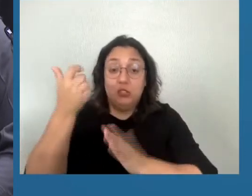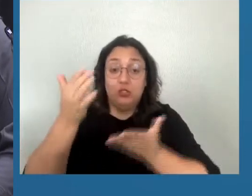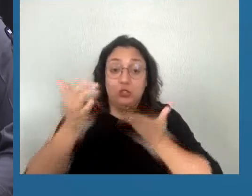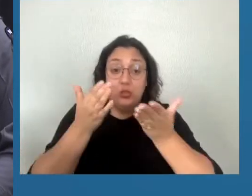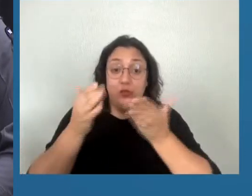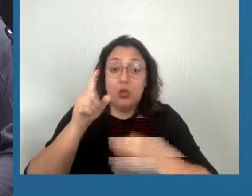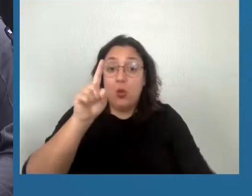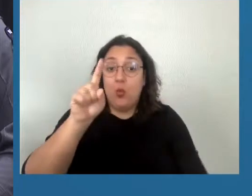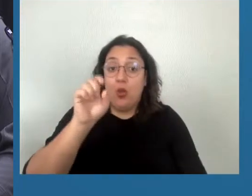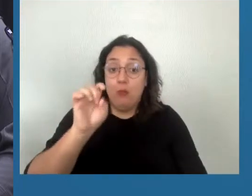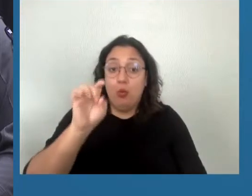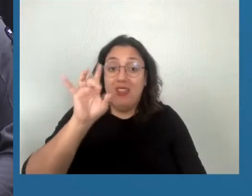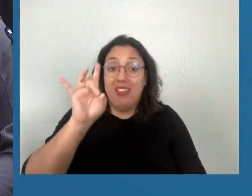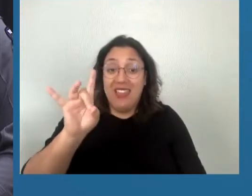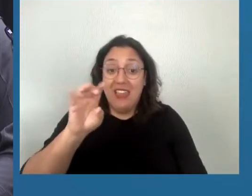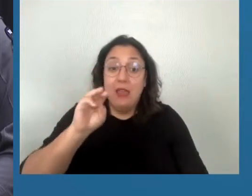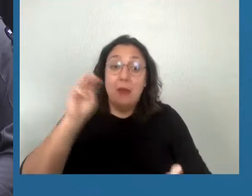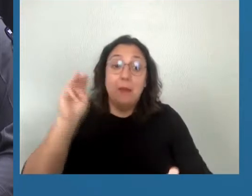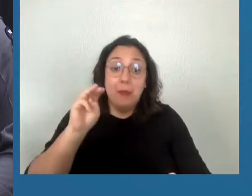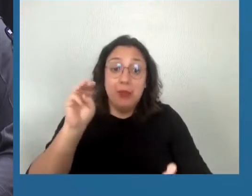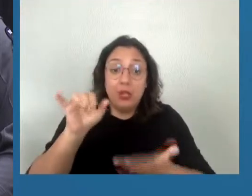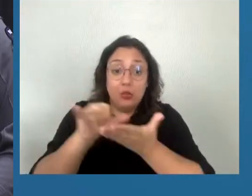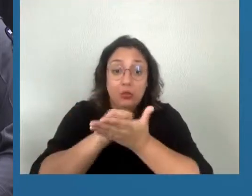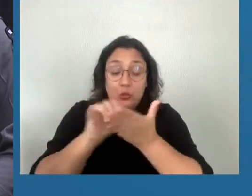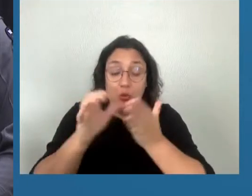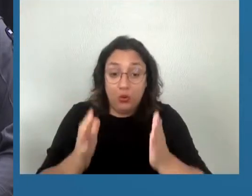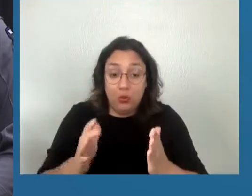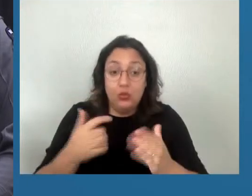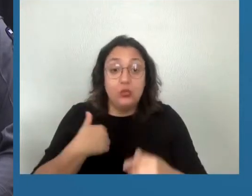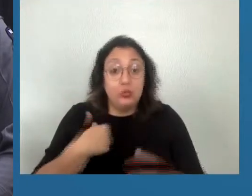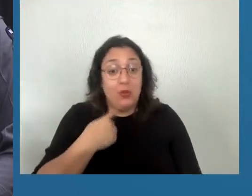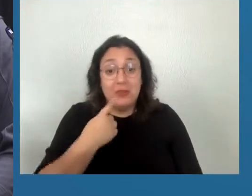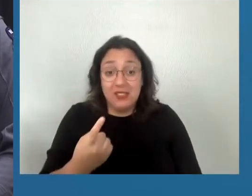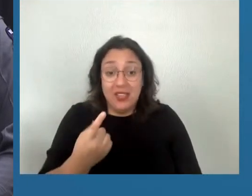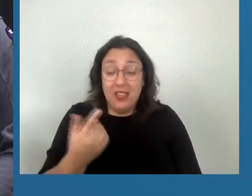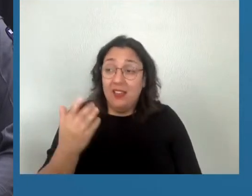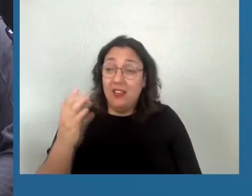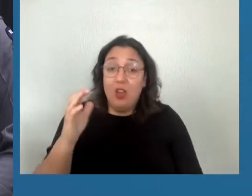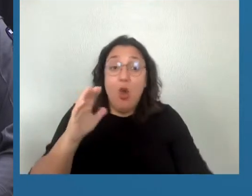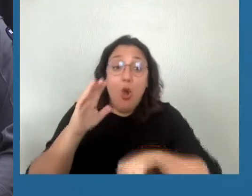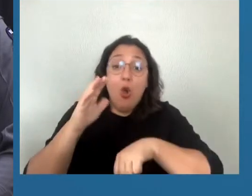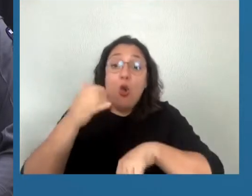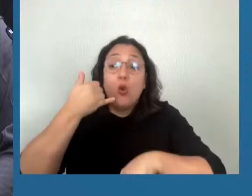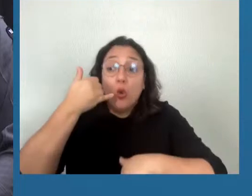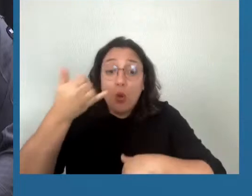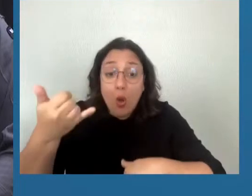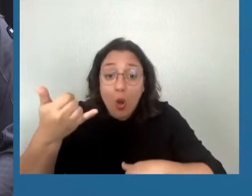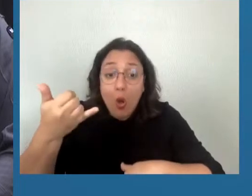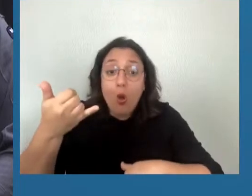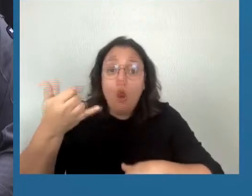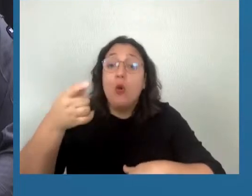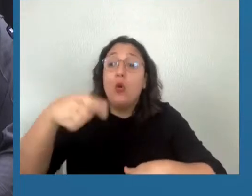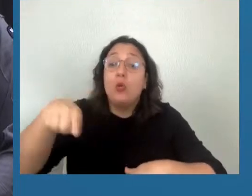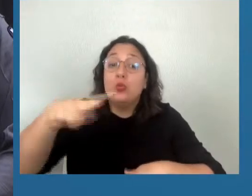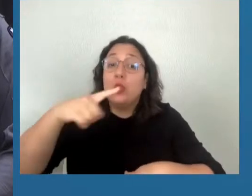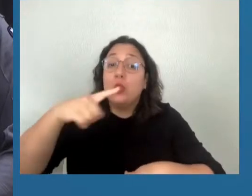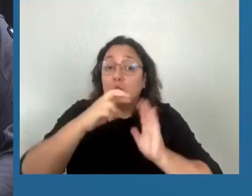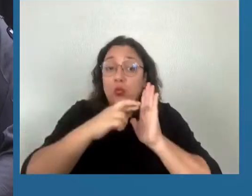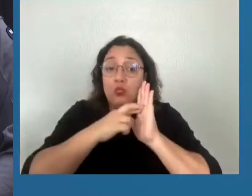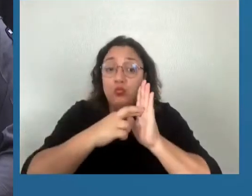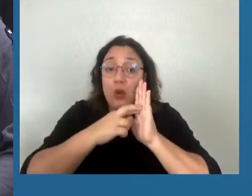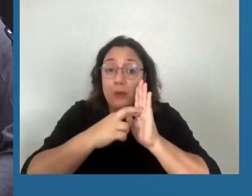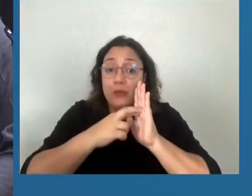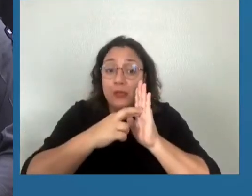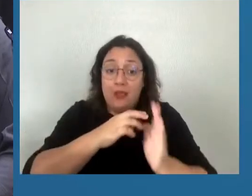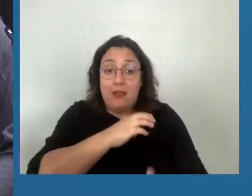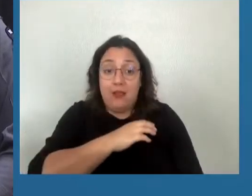New Yorkers. So I'm saying, call your members of Congress who claim they represent the people of this state and stand up to